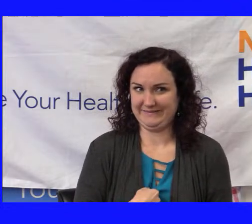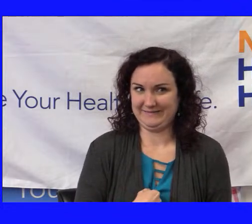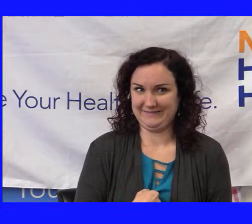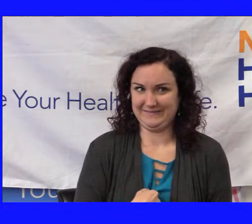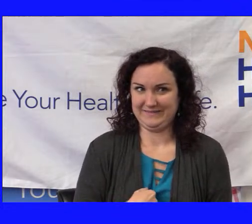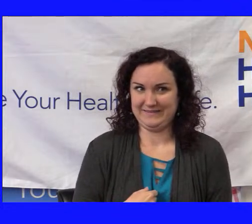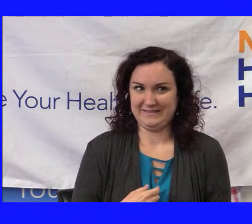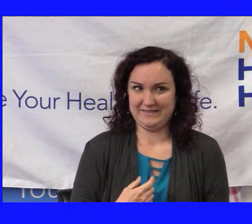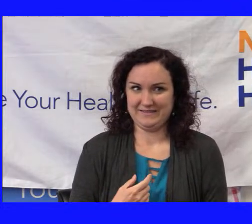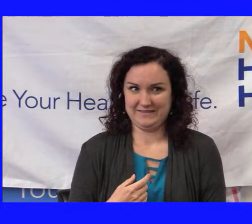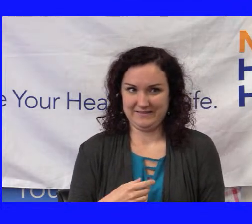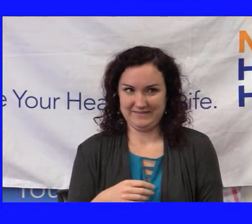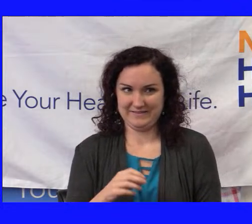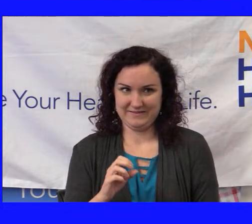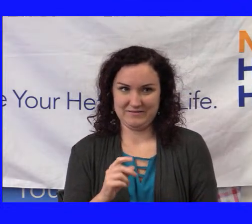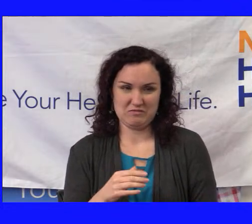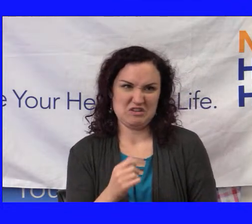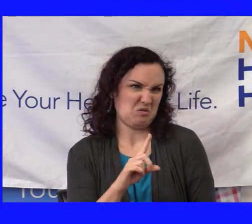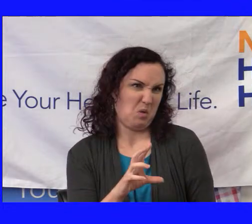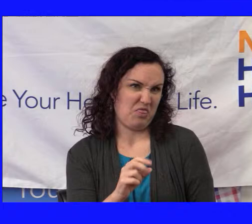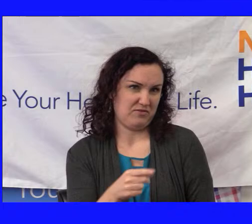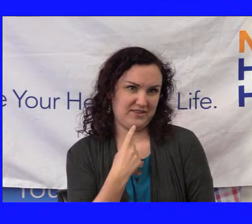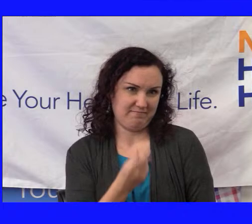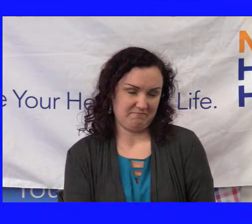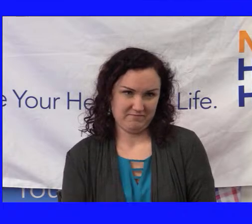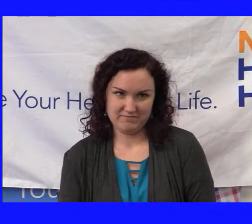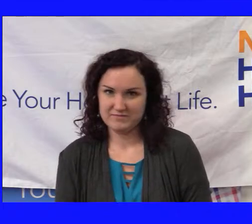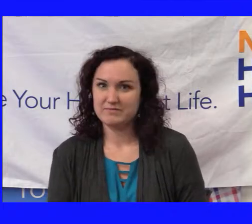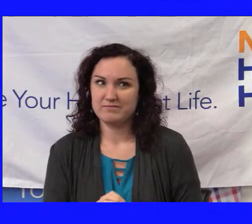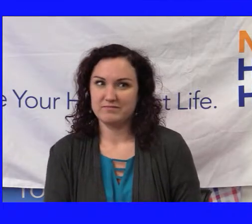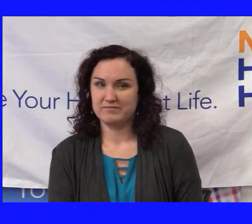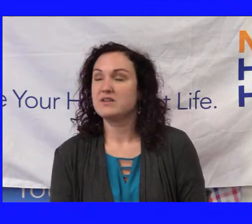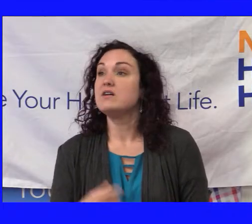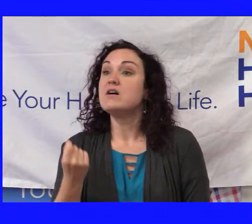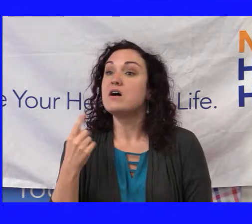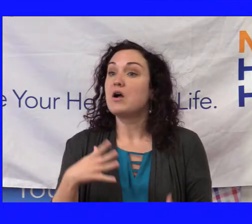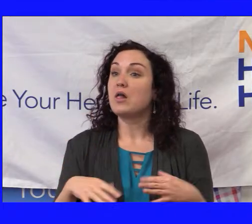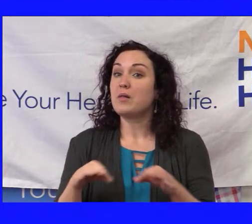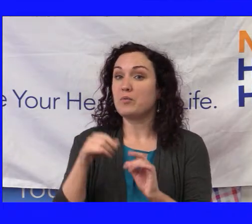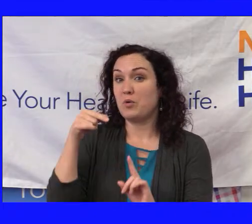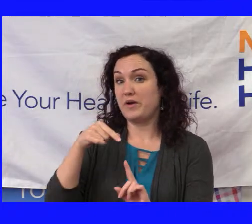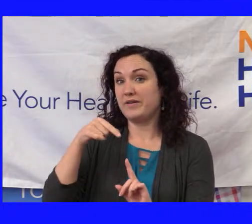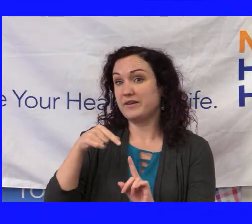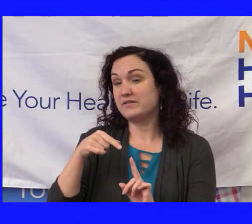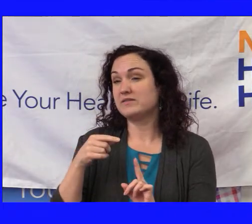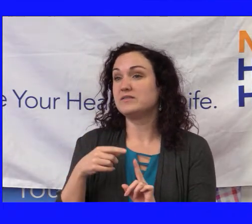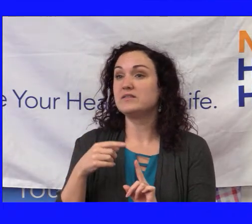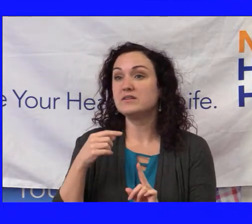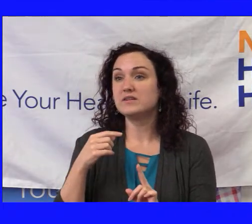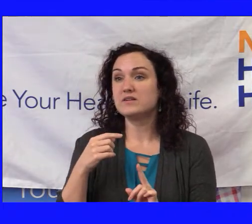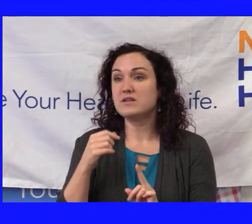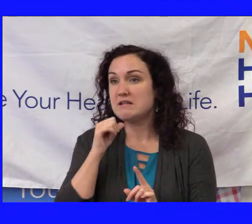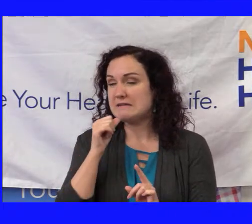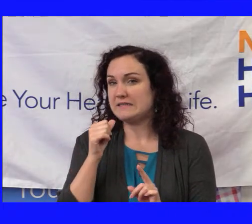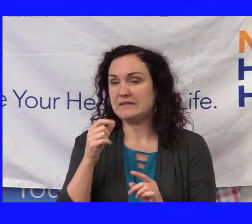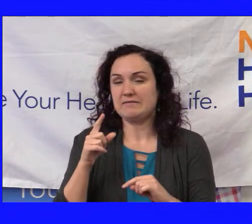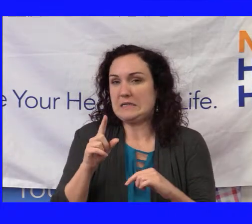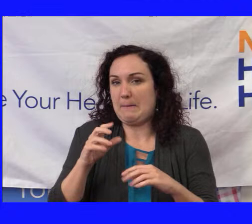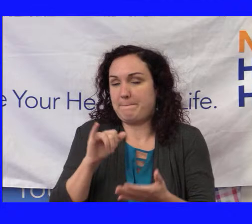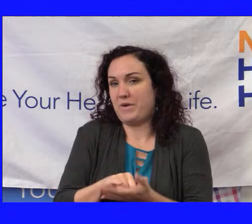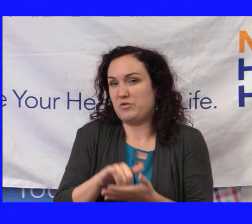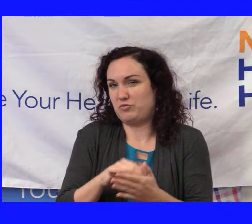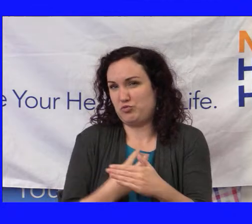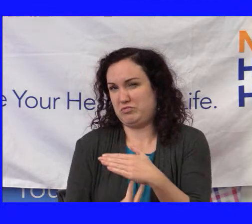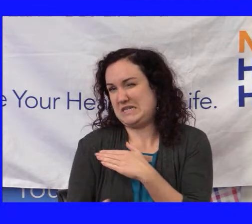very positive trends, some negative trends. The key story of this for me is the